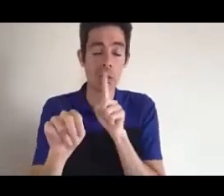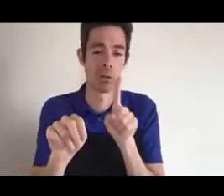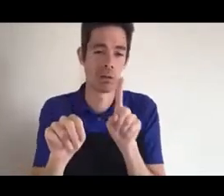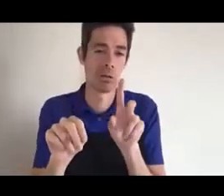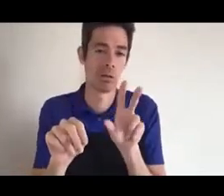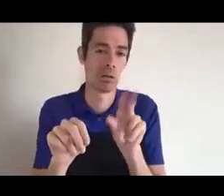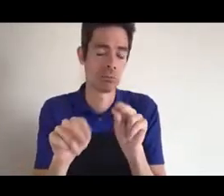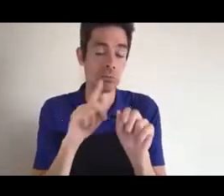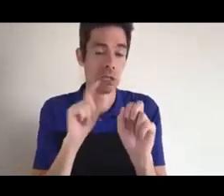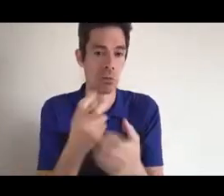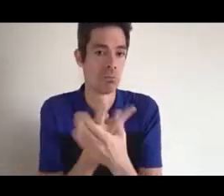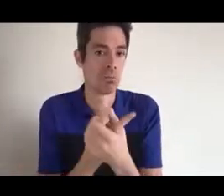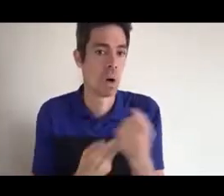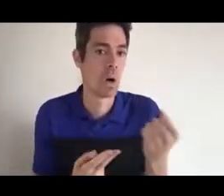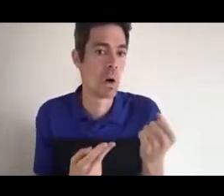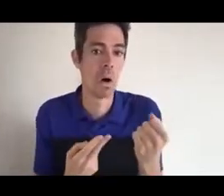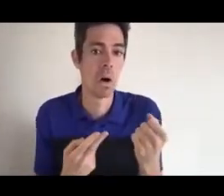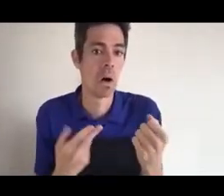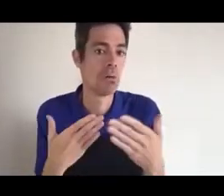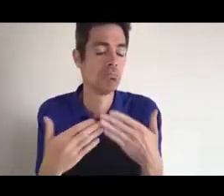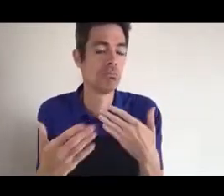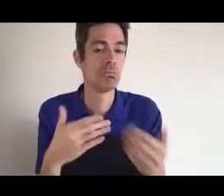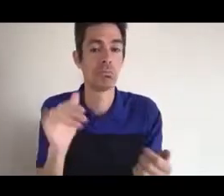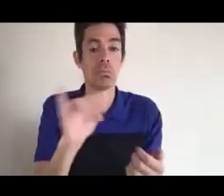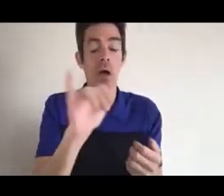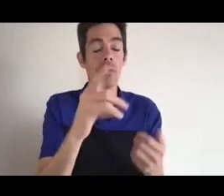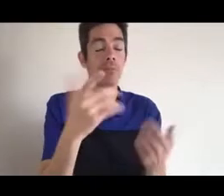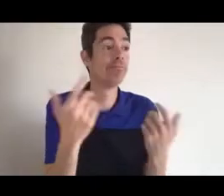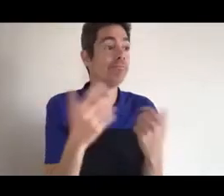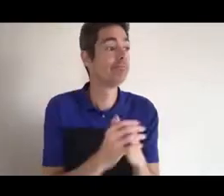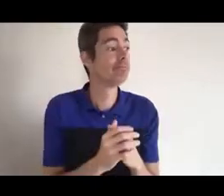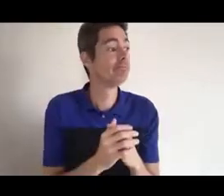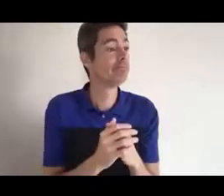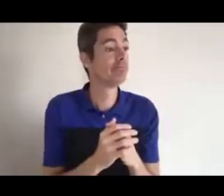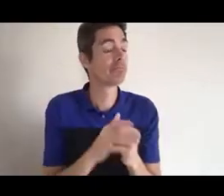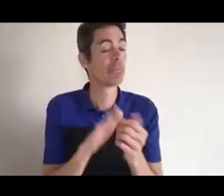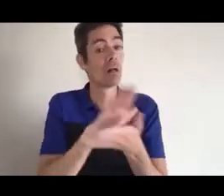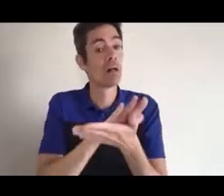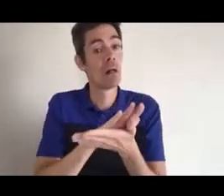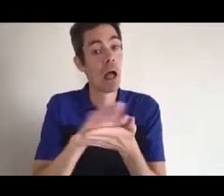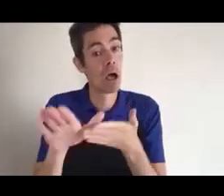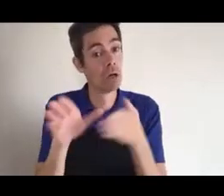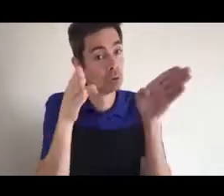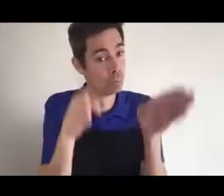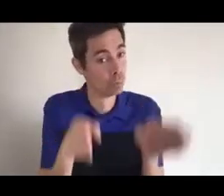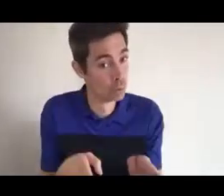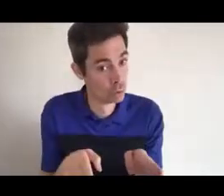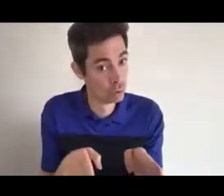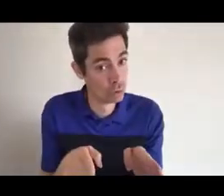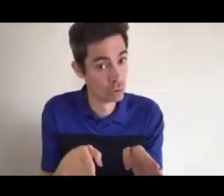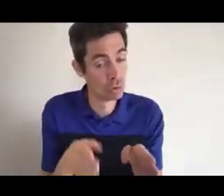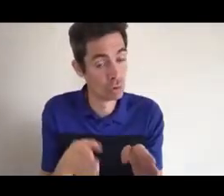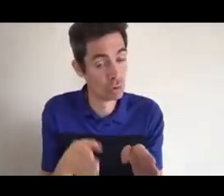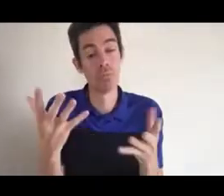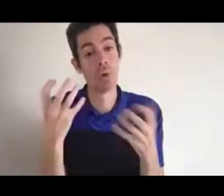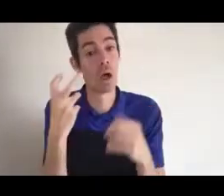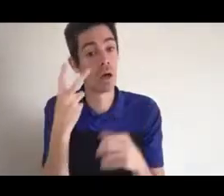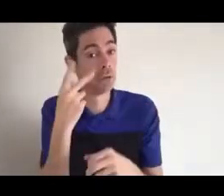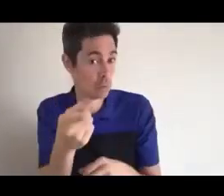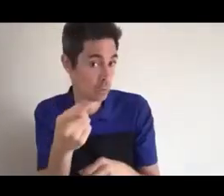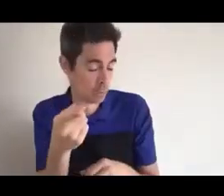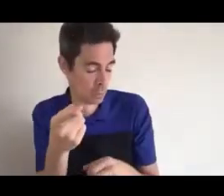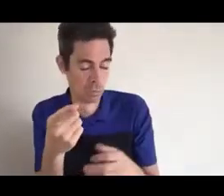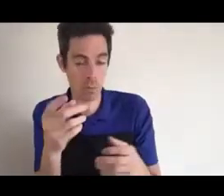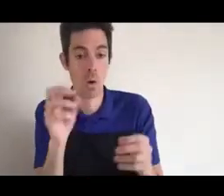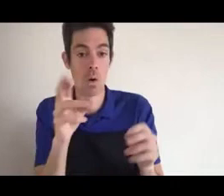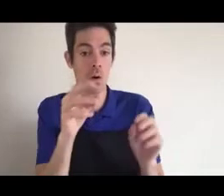that it has to go after the noun, but I don't think that's true. I think you could do either way. So, it's a nice